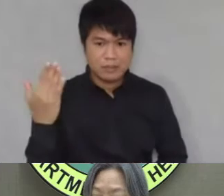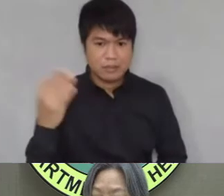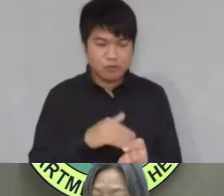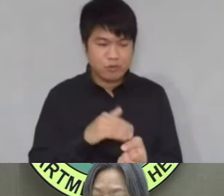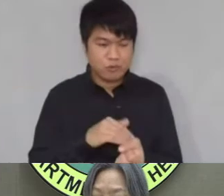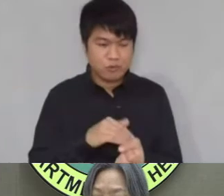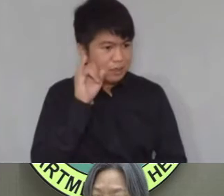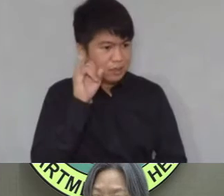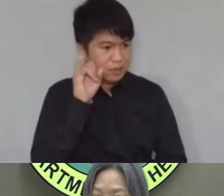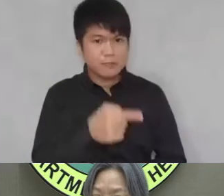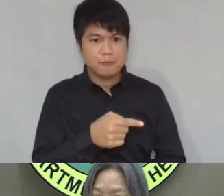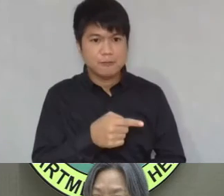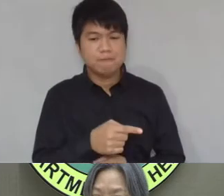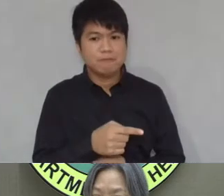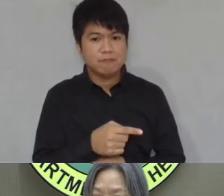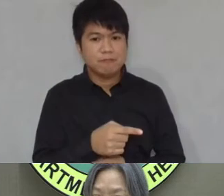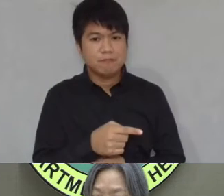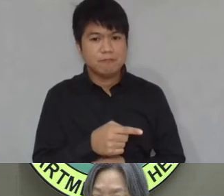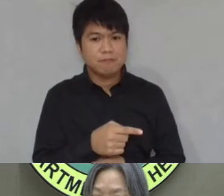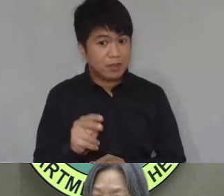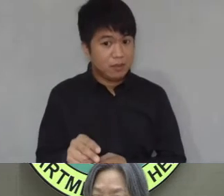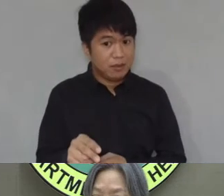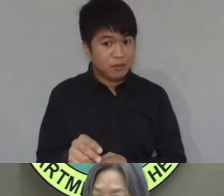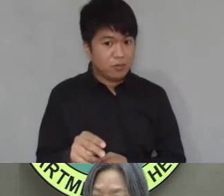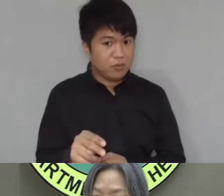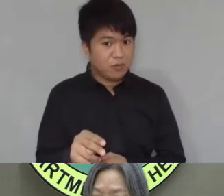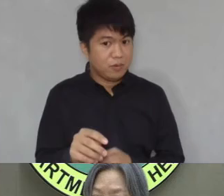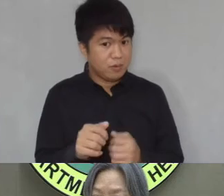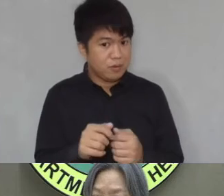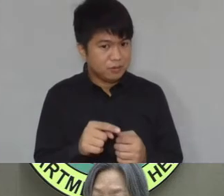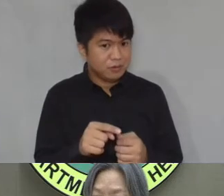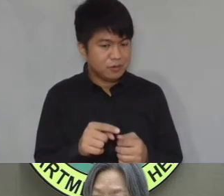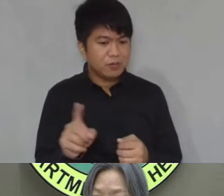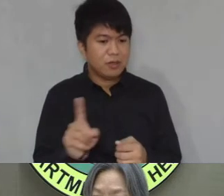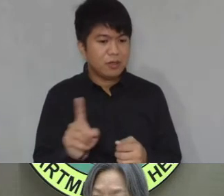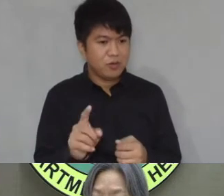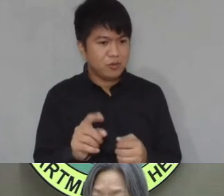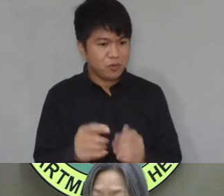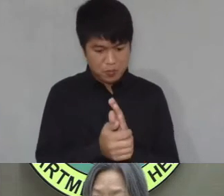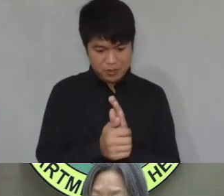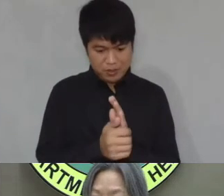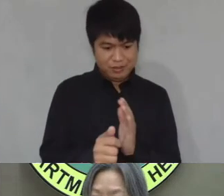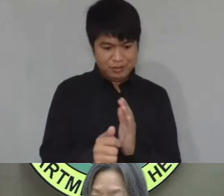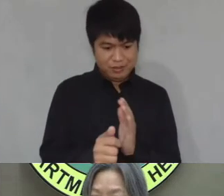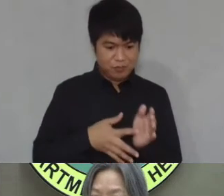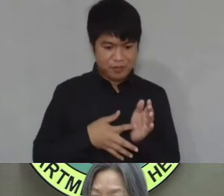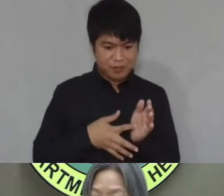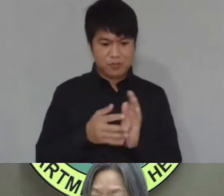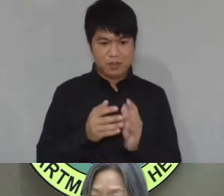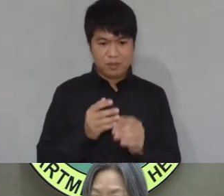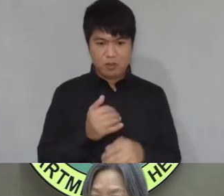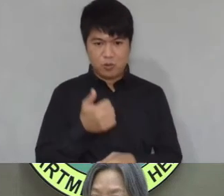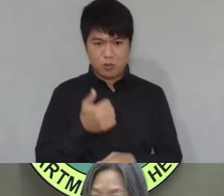presented by Dr. Iris, is that we really need to define very well what exactly are the competency requirements to